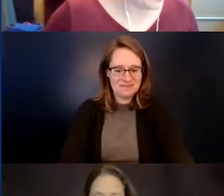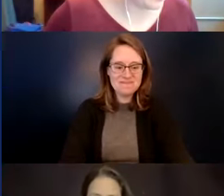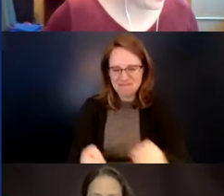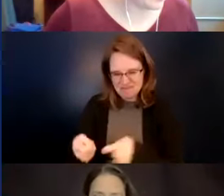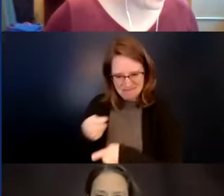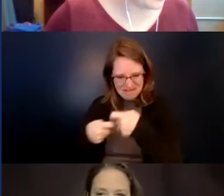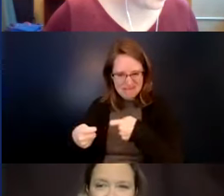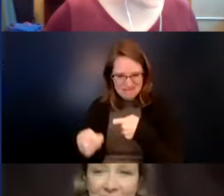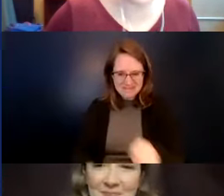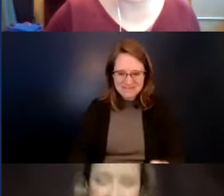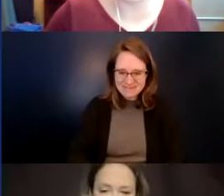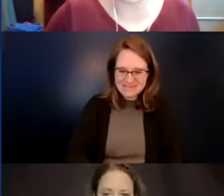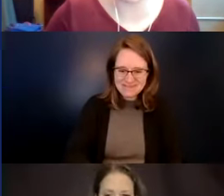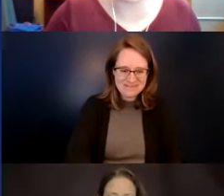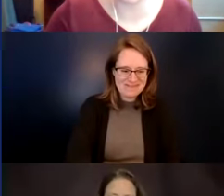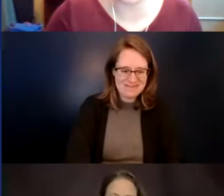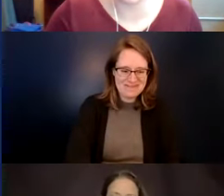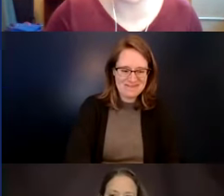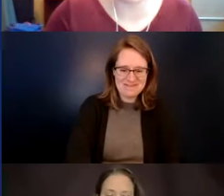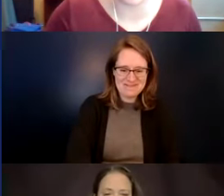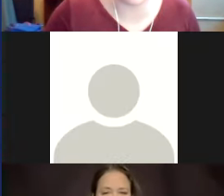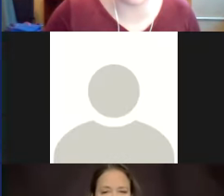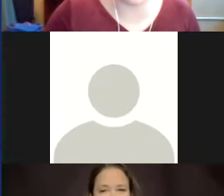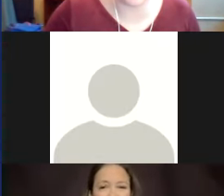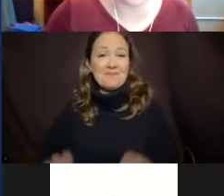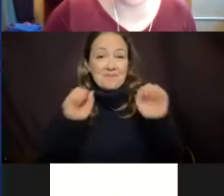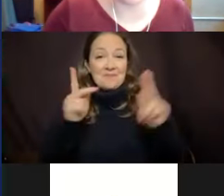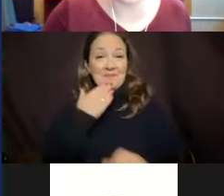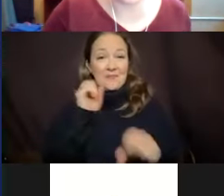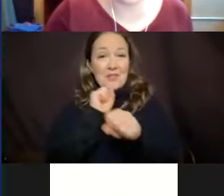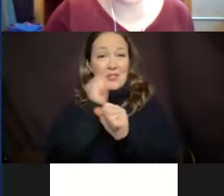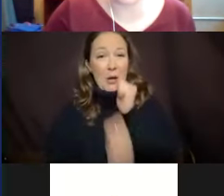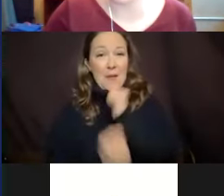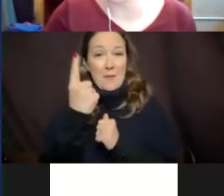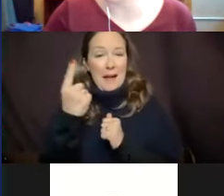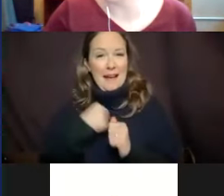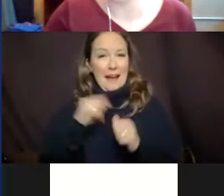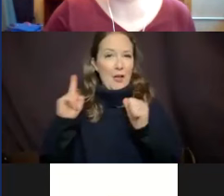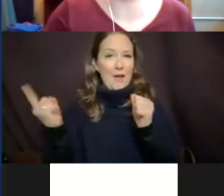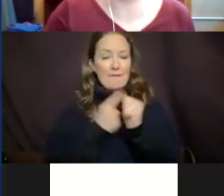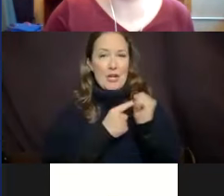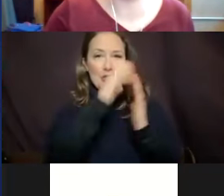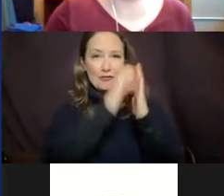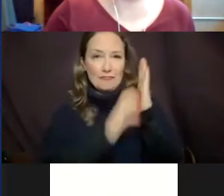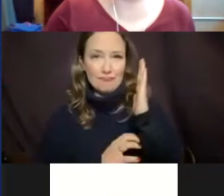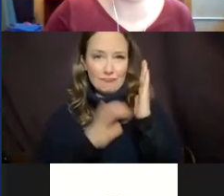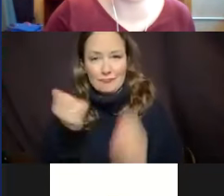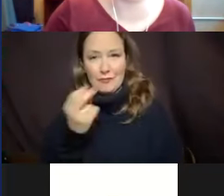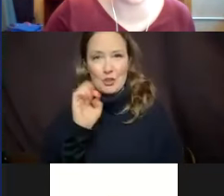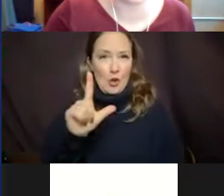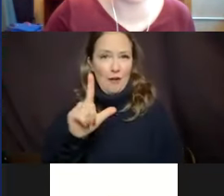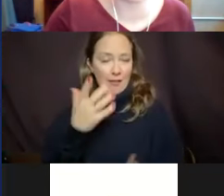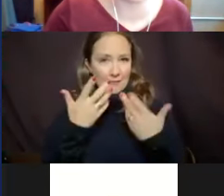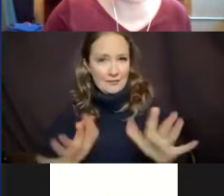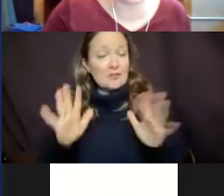Okay. Good job, everybody. We've made it through our first journal prompt. I